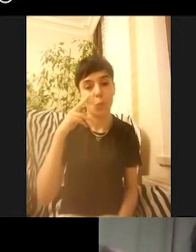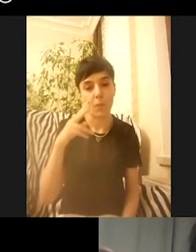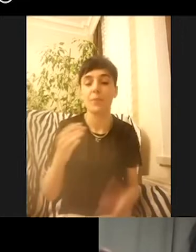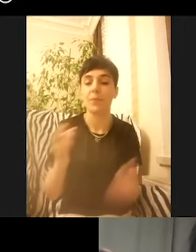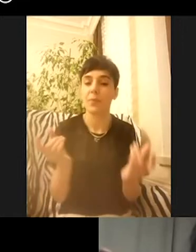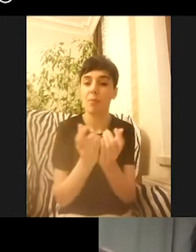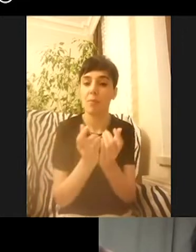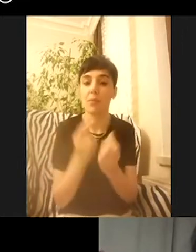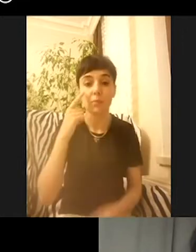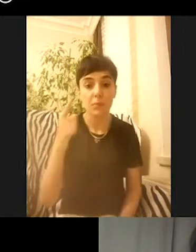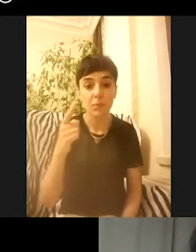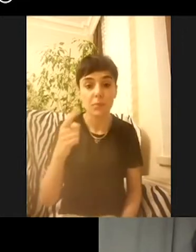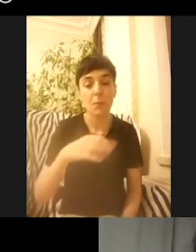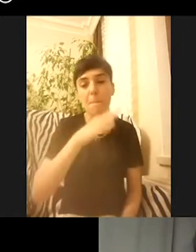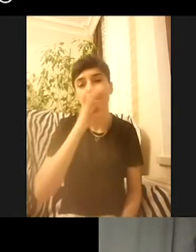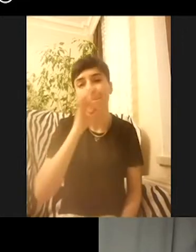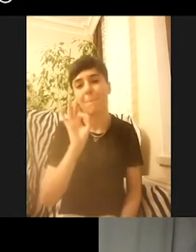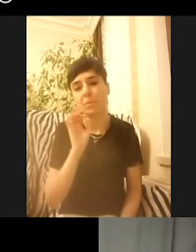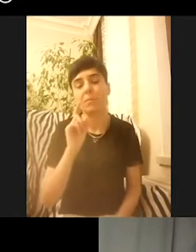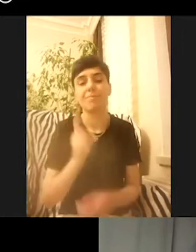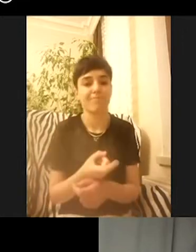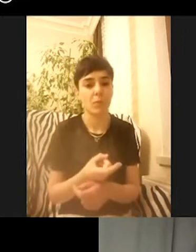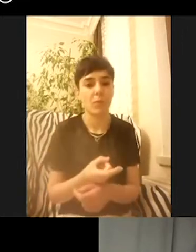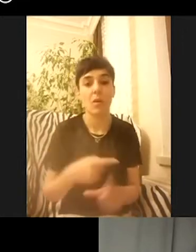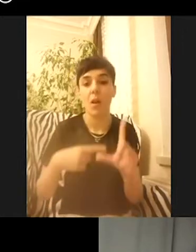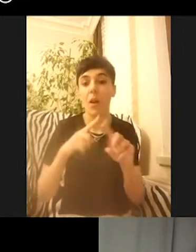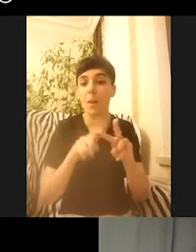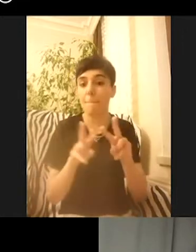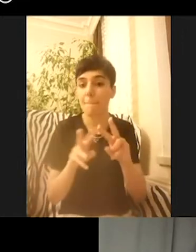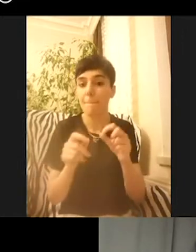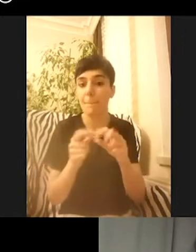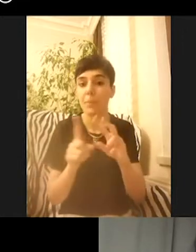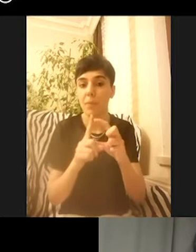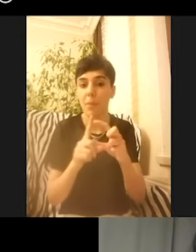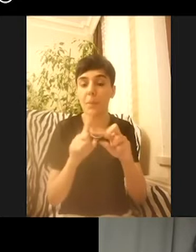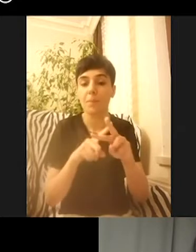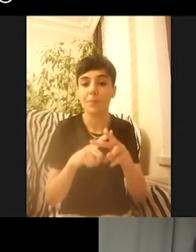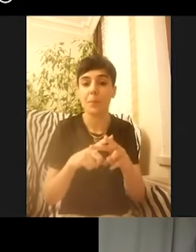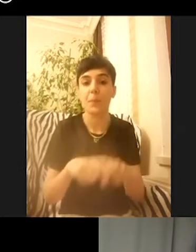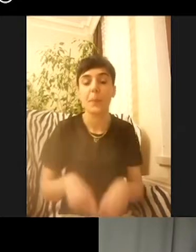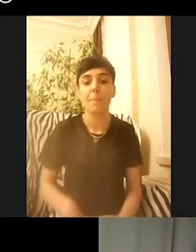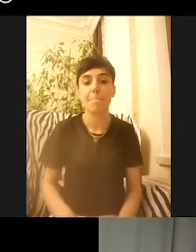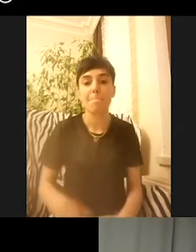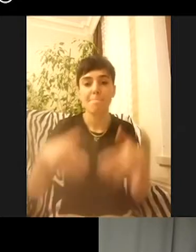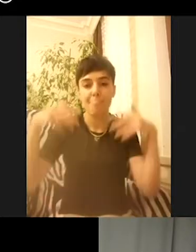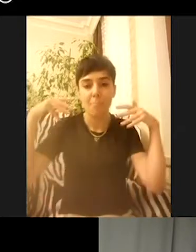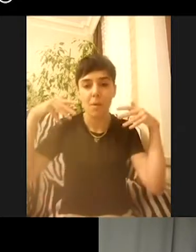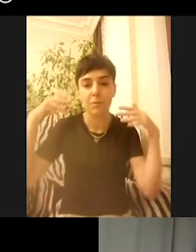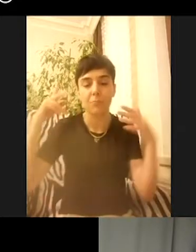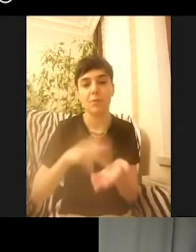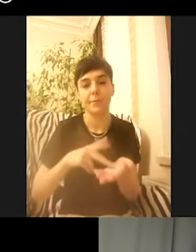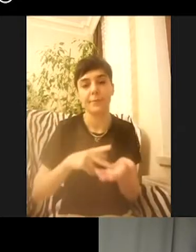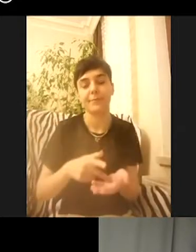court decision about the Lambda was, it was said that you can be open, but as long as you